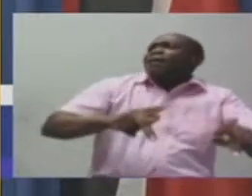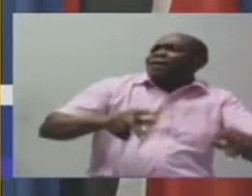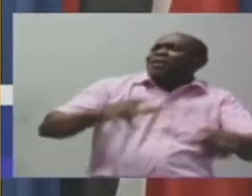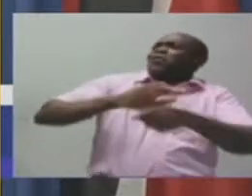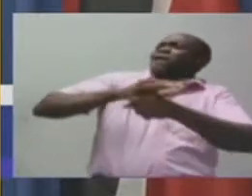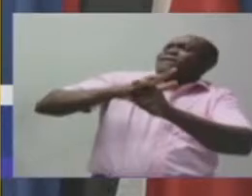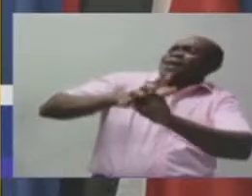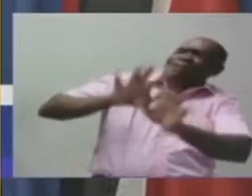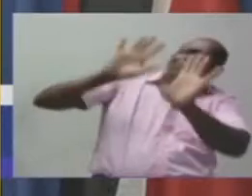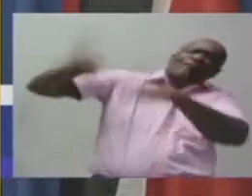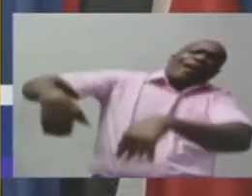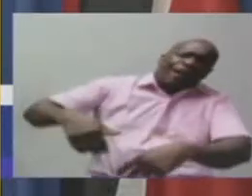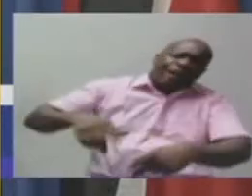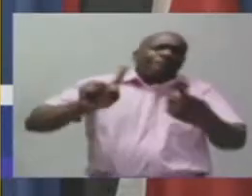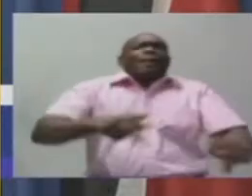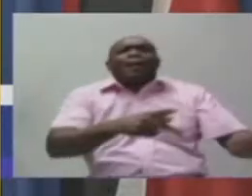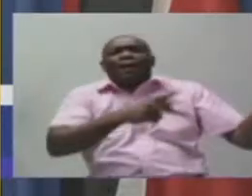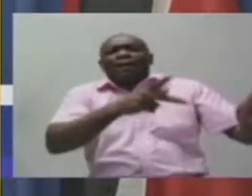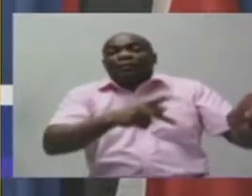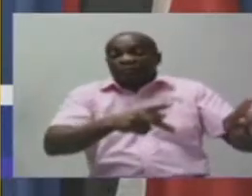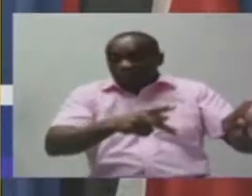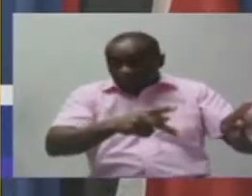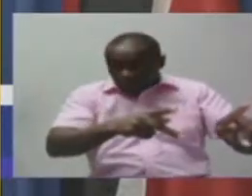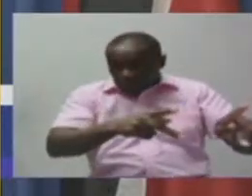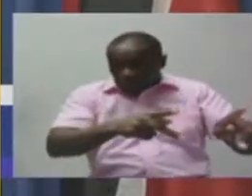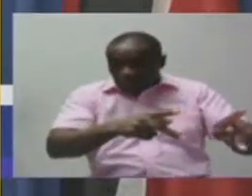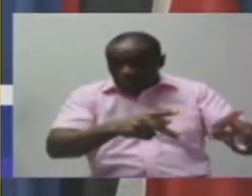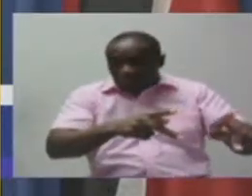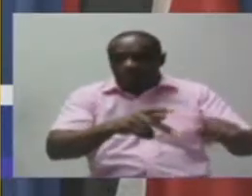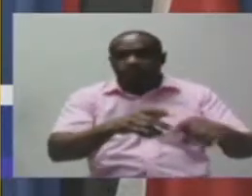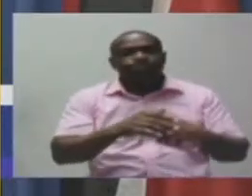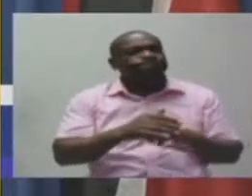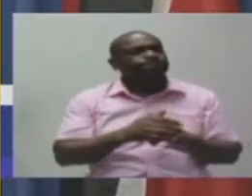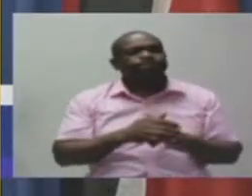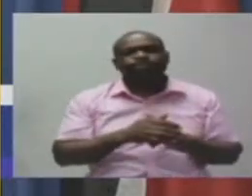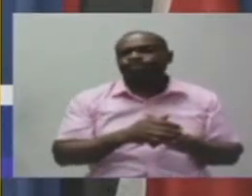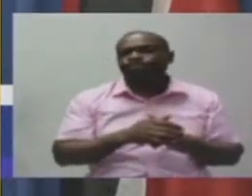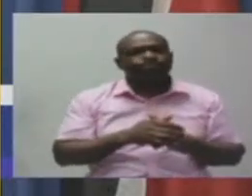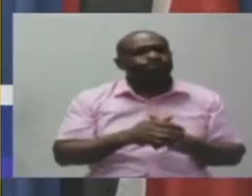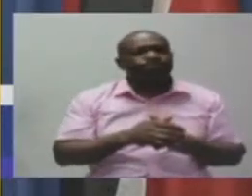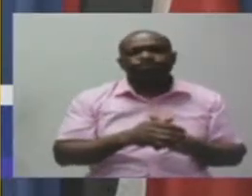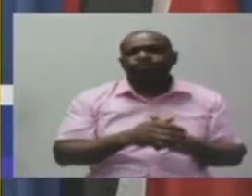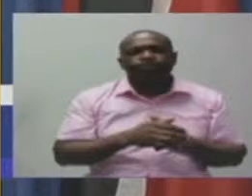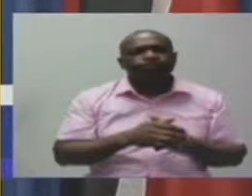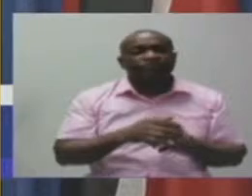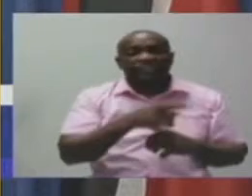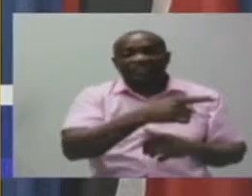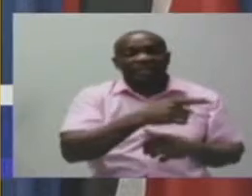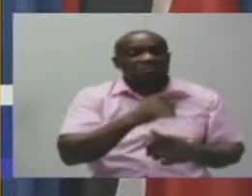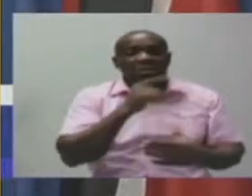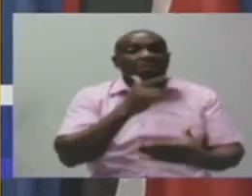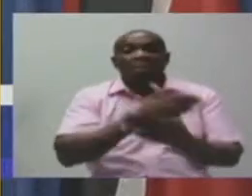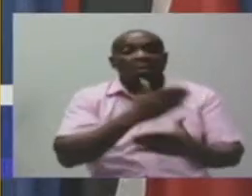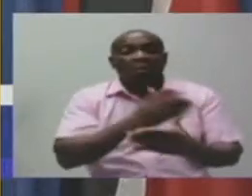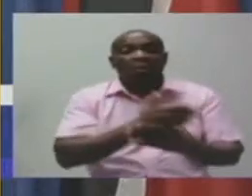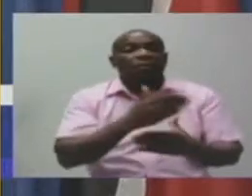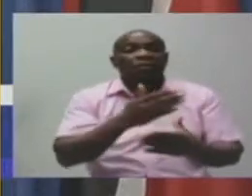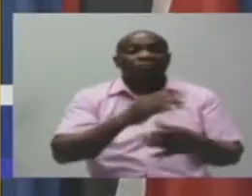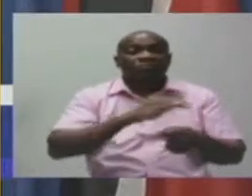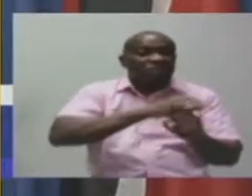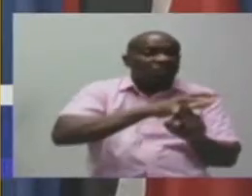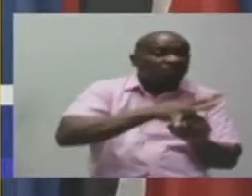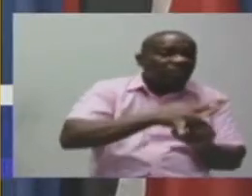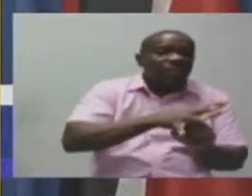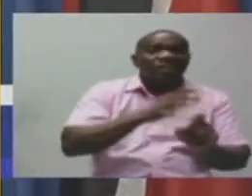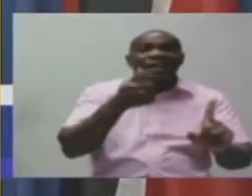about, which is the spread of the virus. They're not concerned about the death and damage to families that are